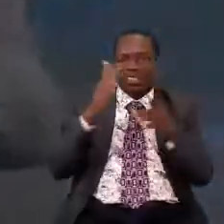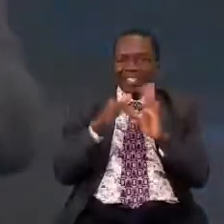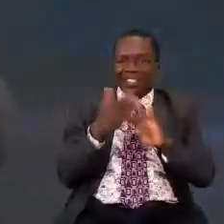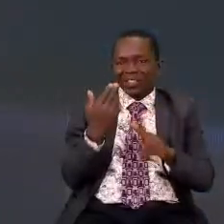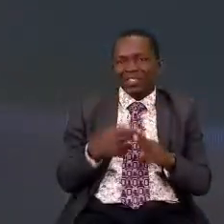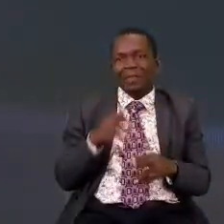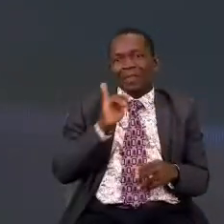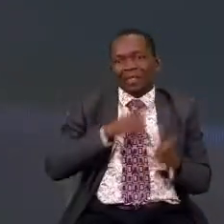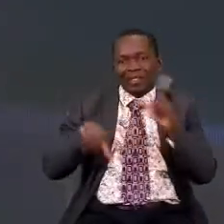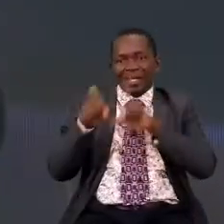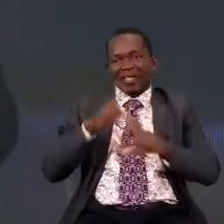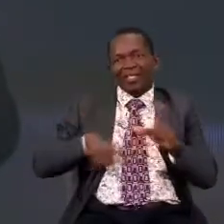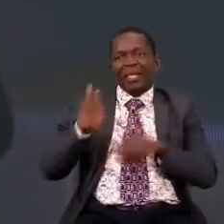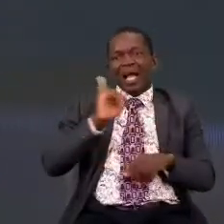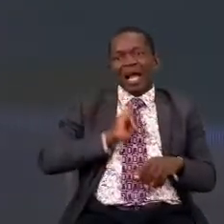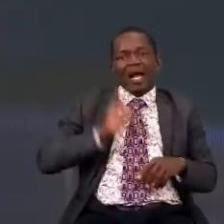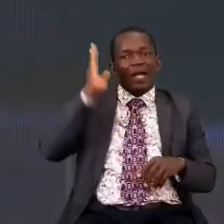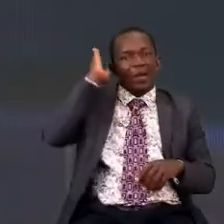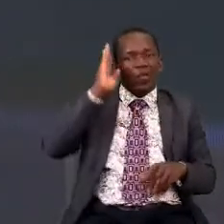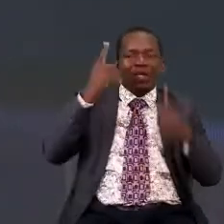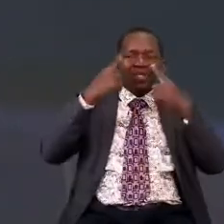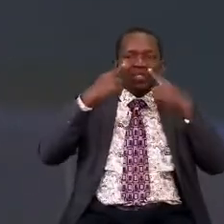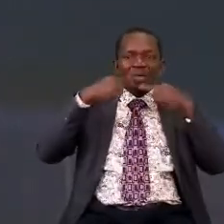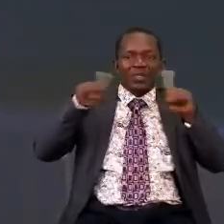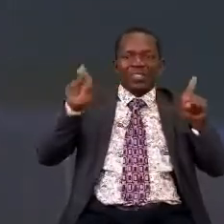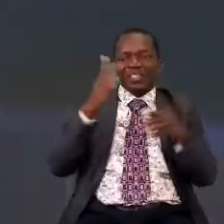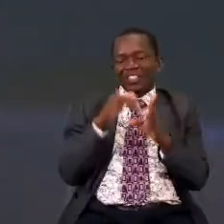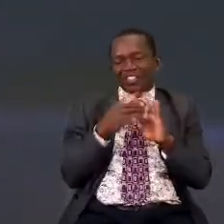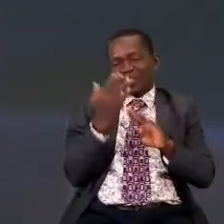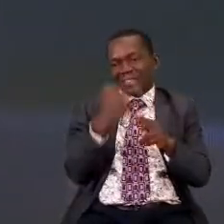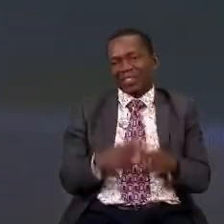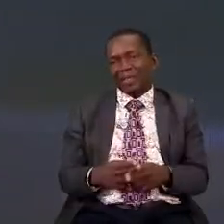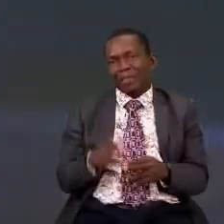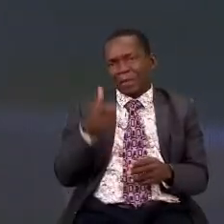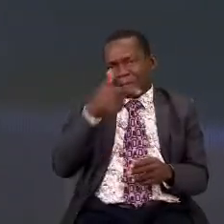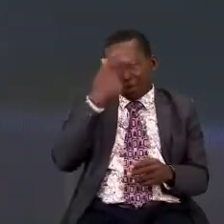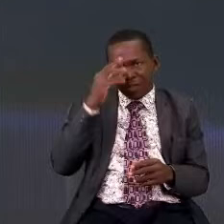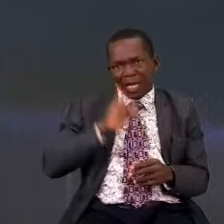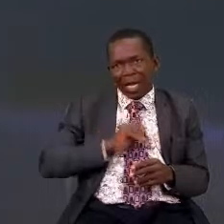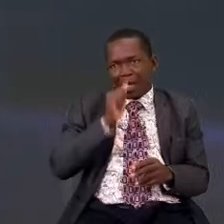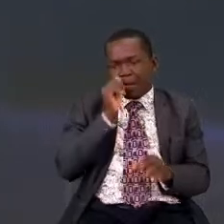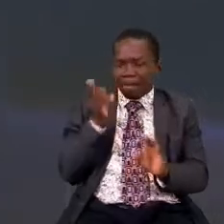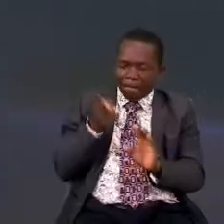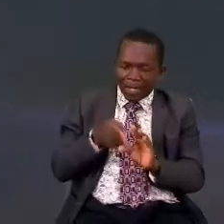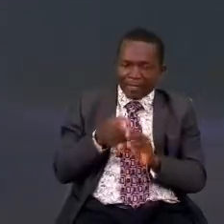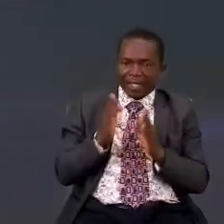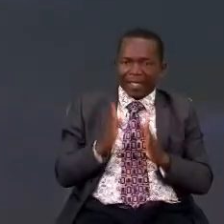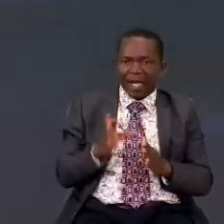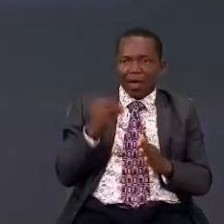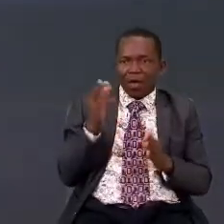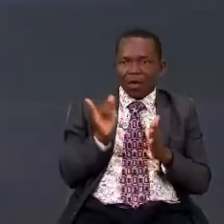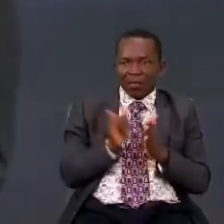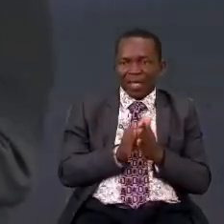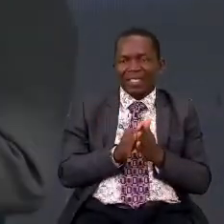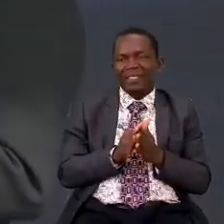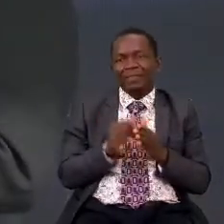divine nature, having escaped the corruption that is in the world through lust. Look at number three